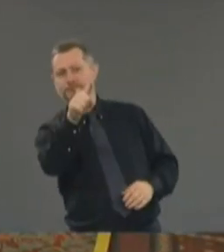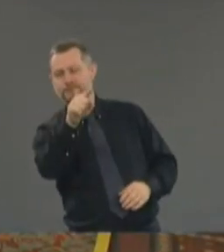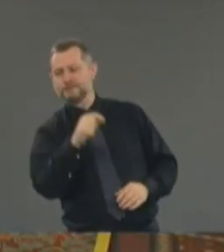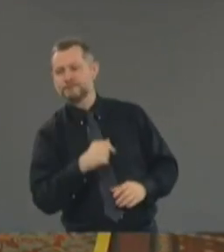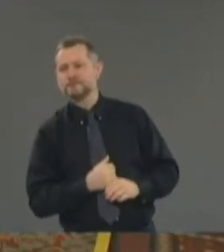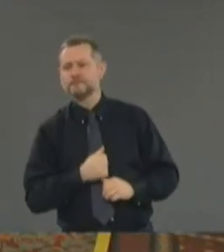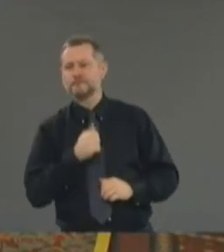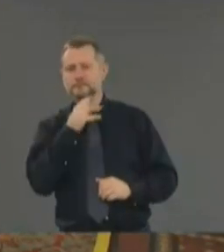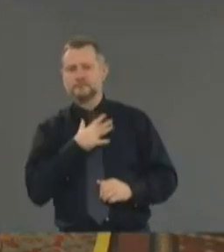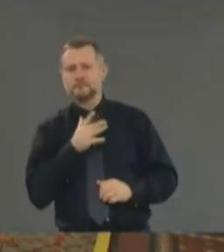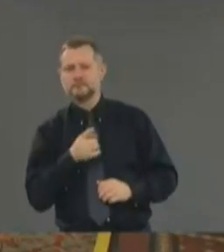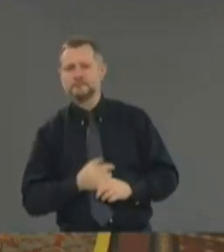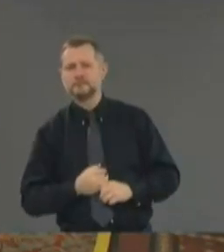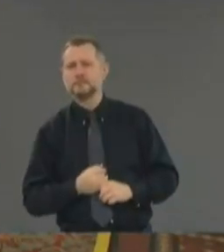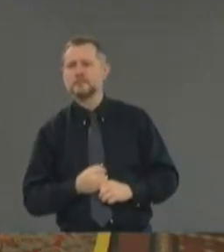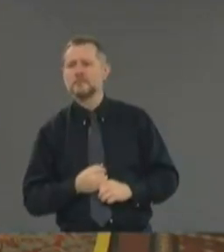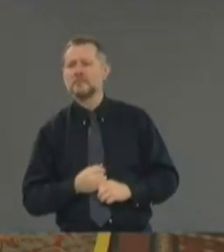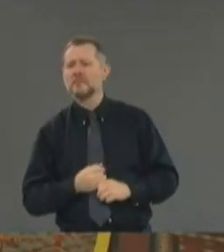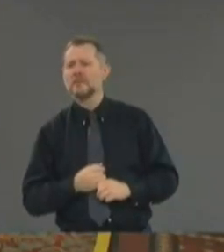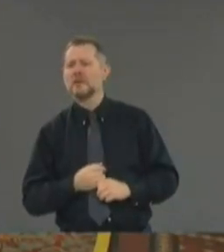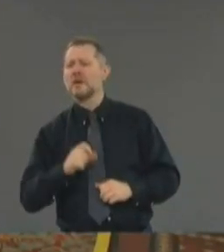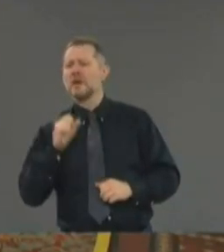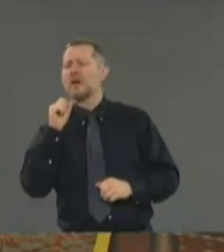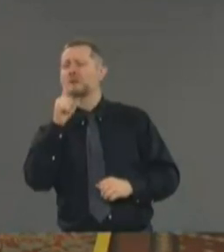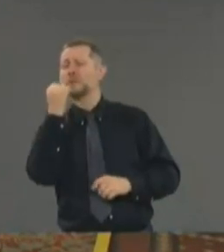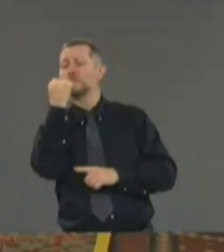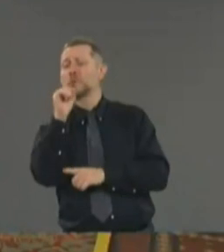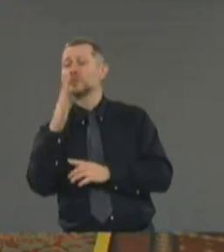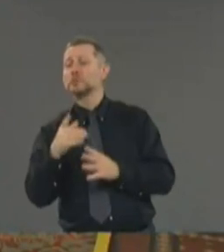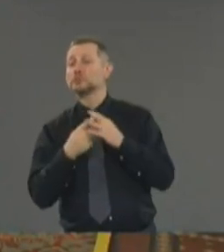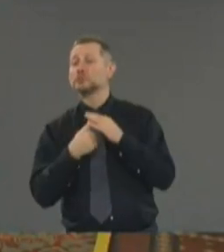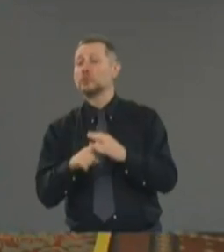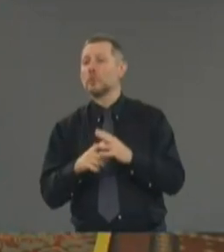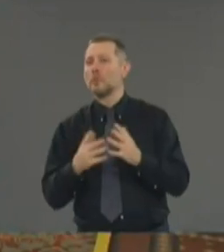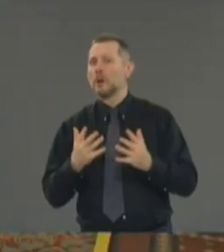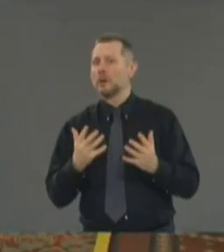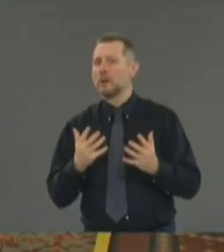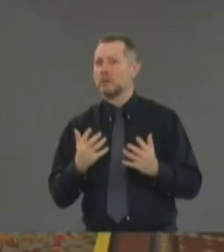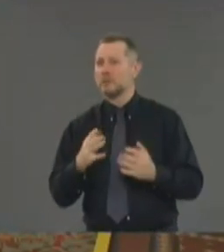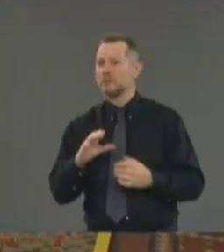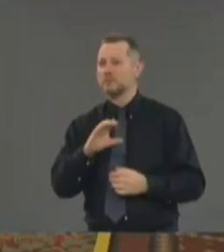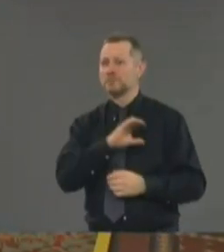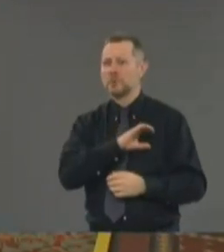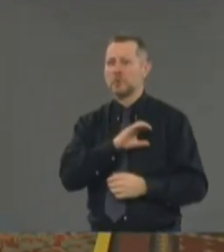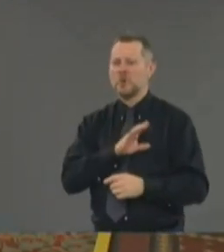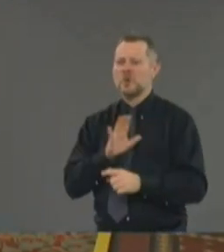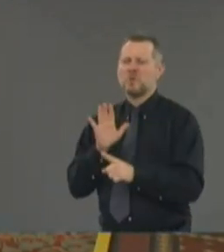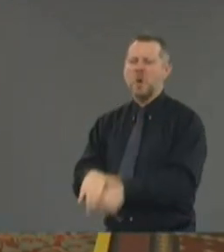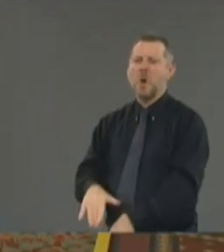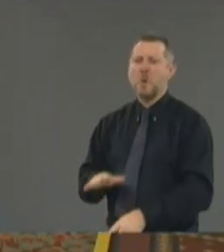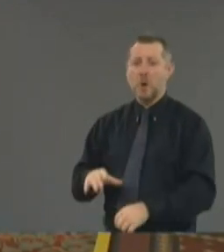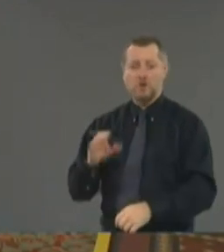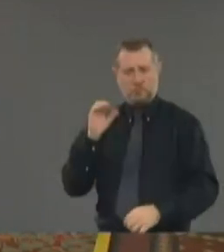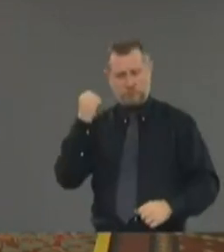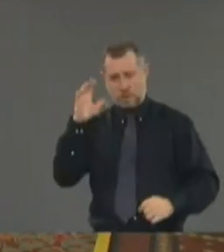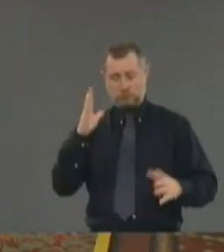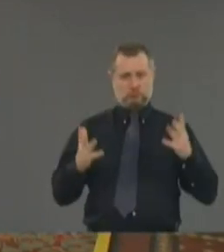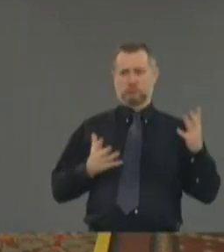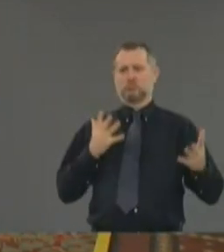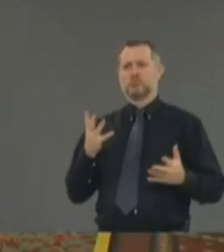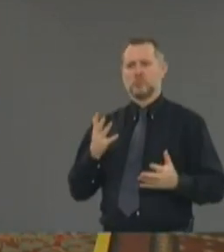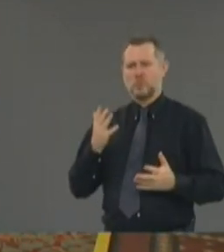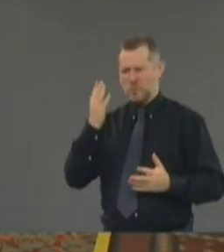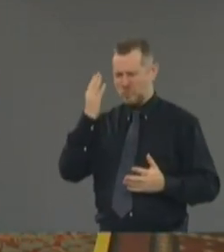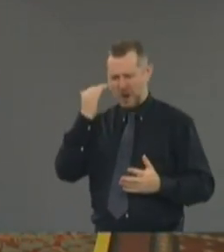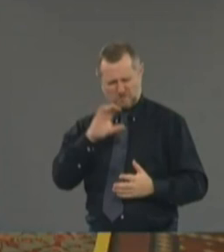The entire protests have been sparked by the over-policing of black and brown communities. Why is it that more law enforcement is needed